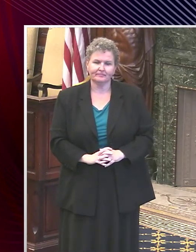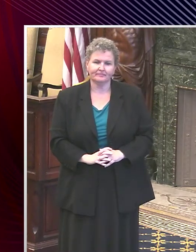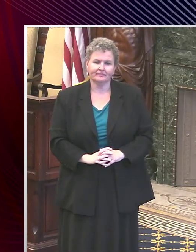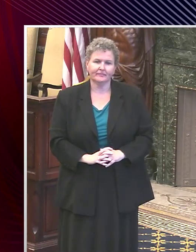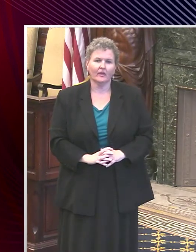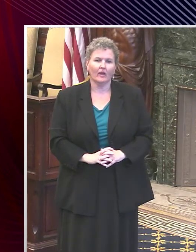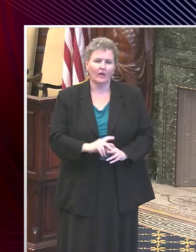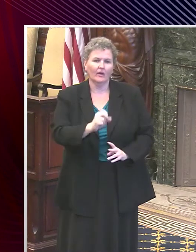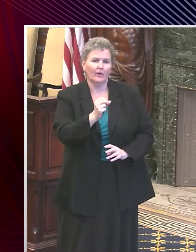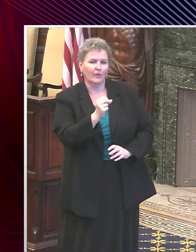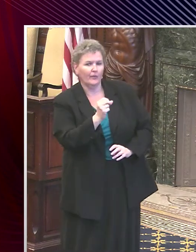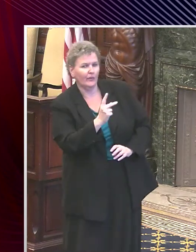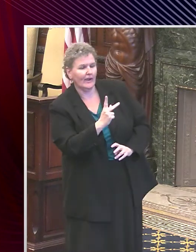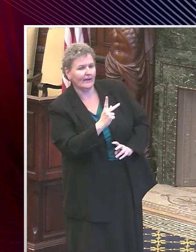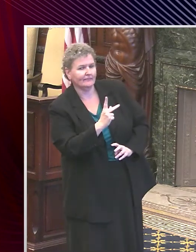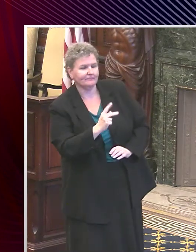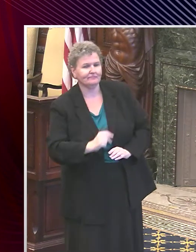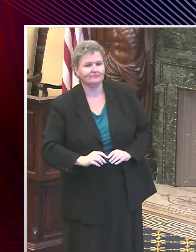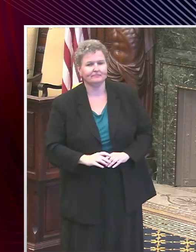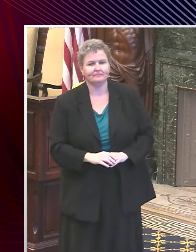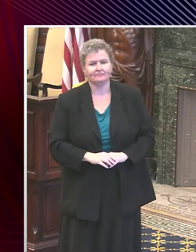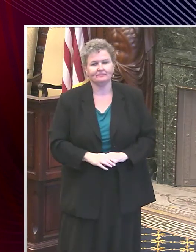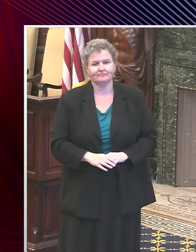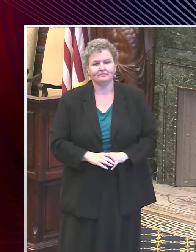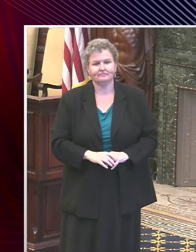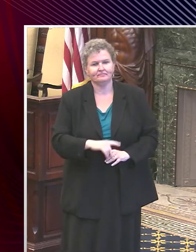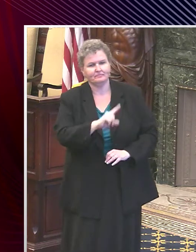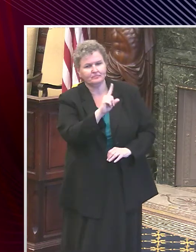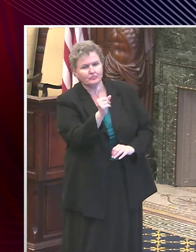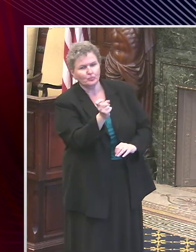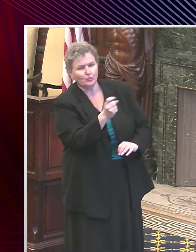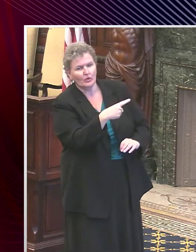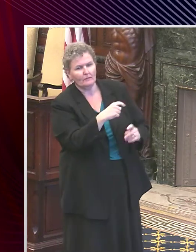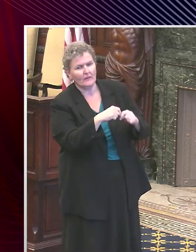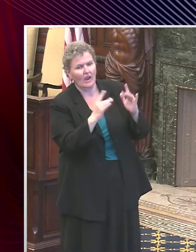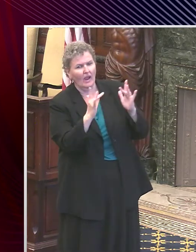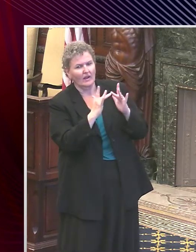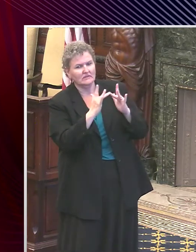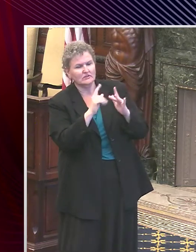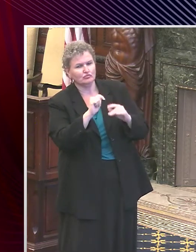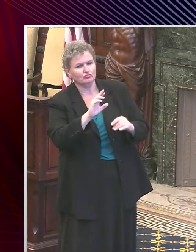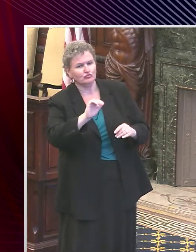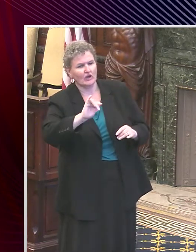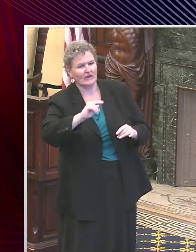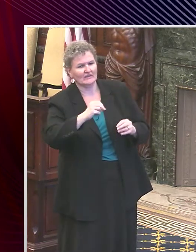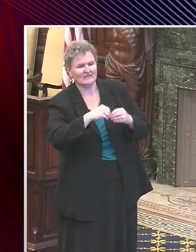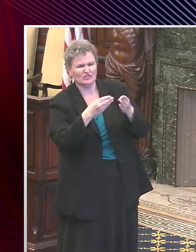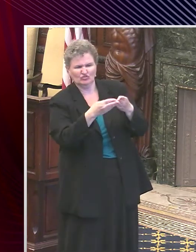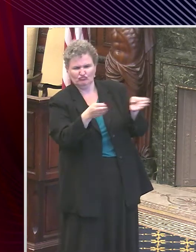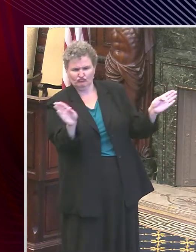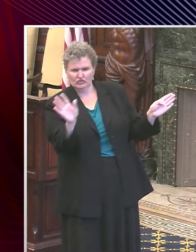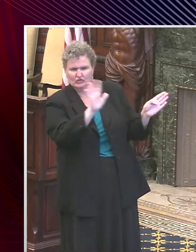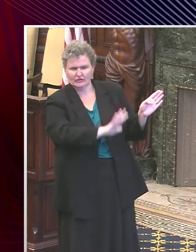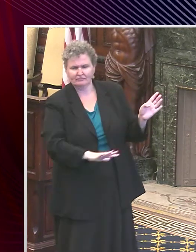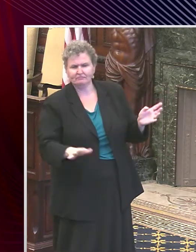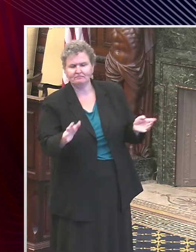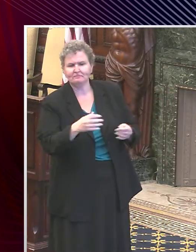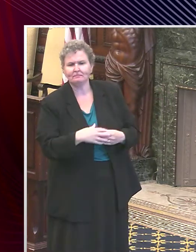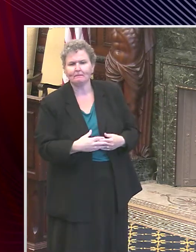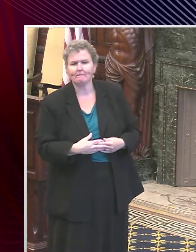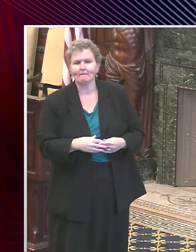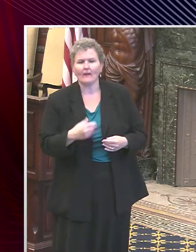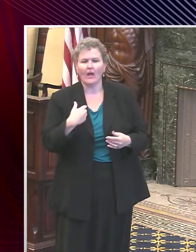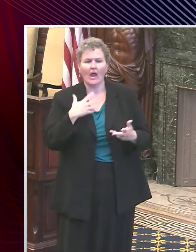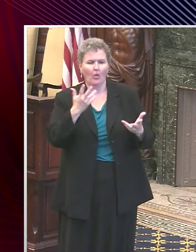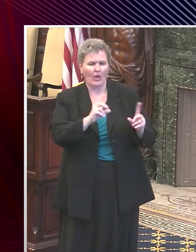Okay. And a question on contract tracing more generally. I'm hoping to